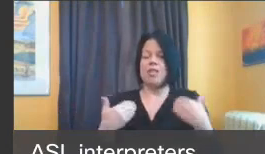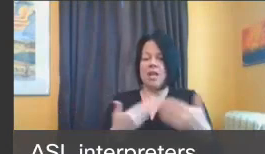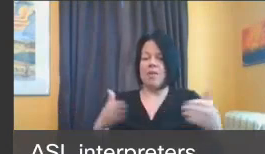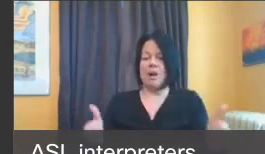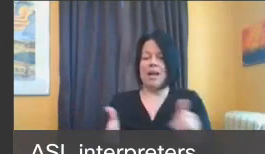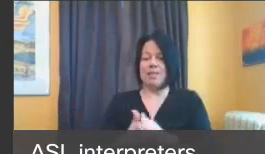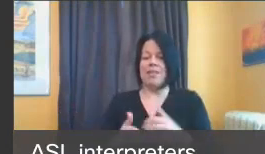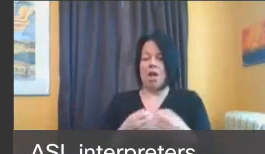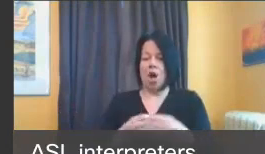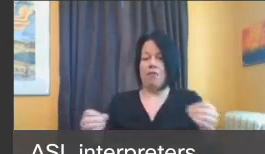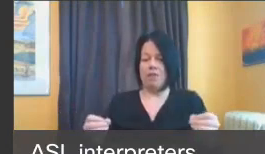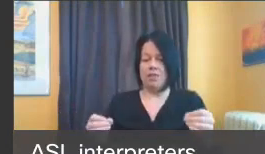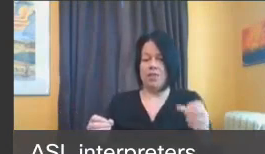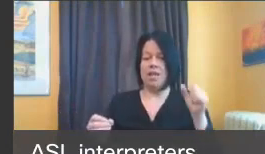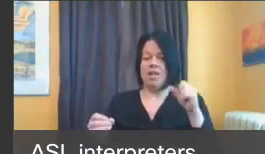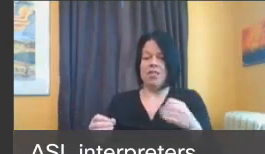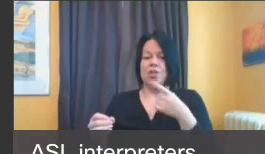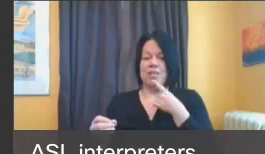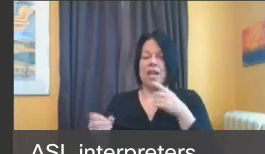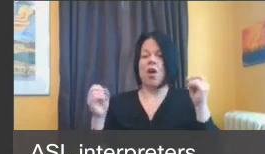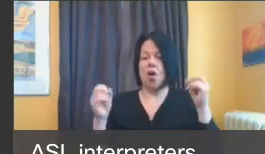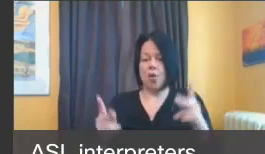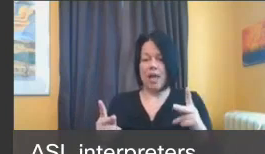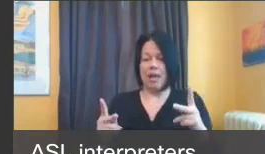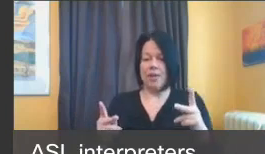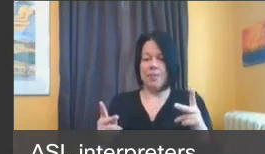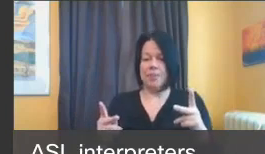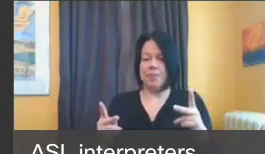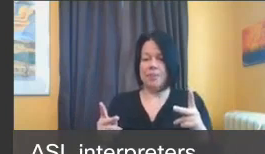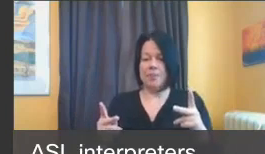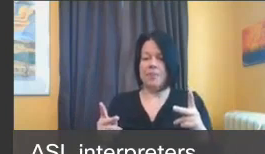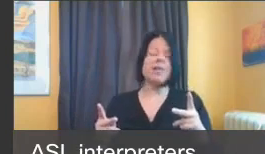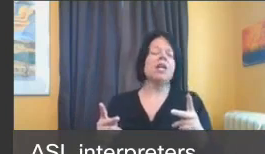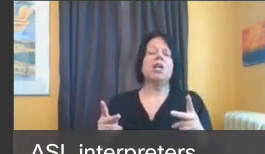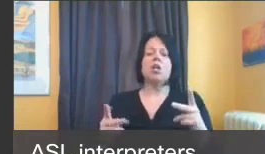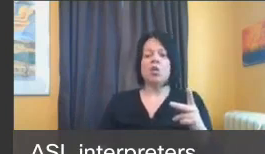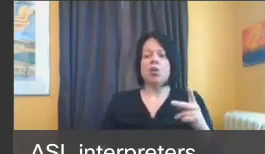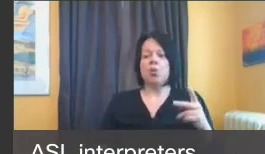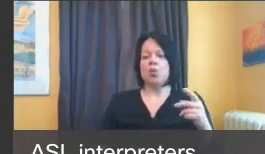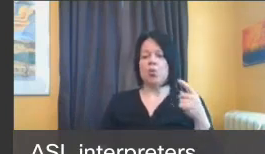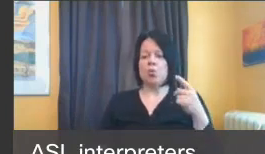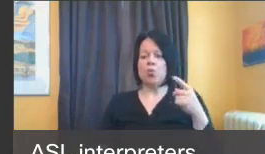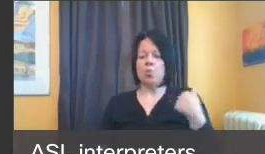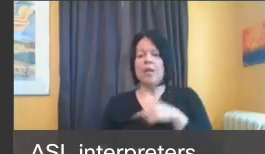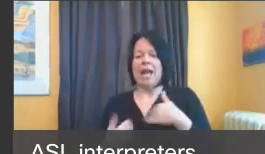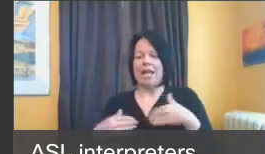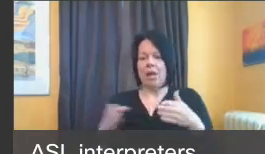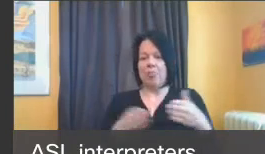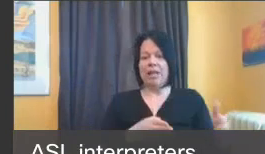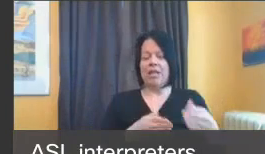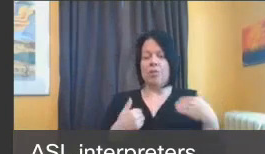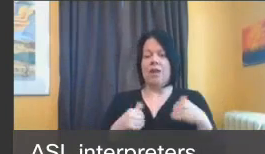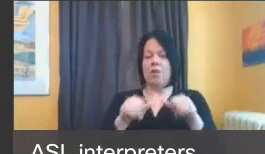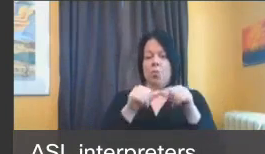branch office. So saying, okay, you know, we came up with this plan of saying, okay, there has to be a permanent office